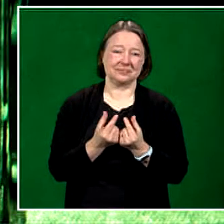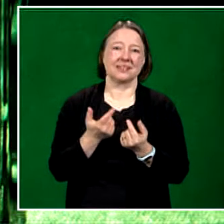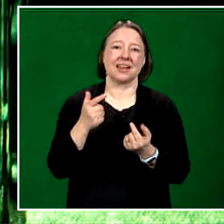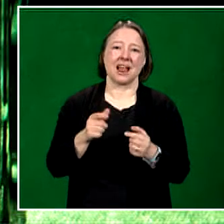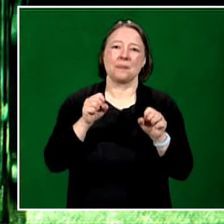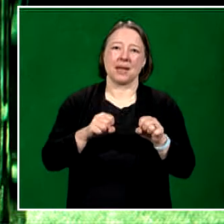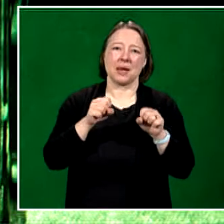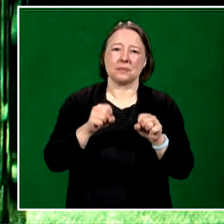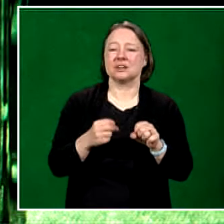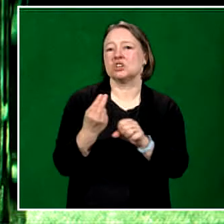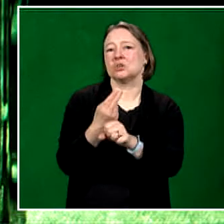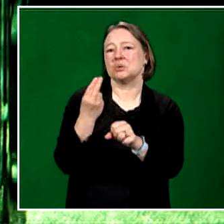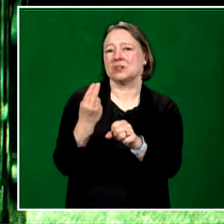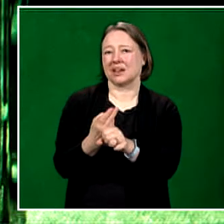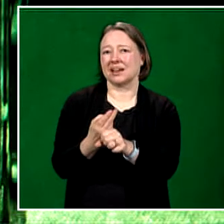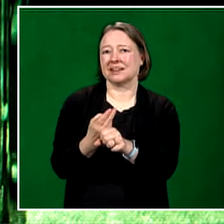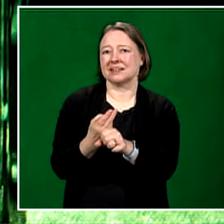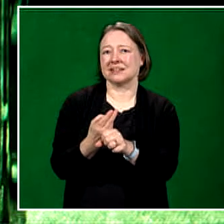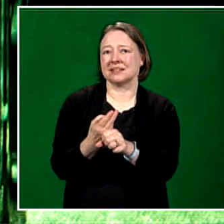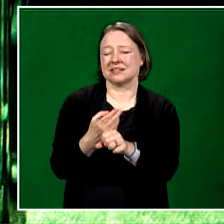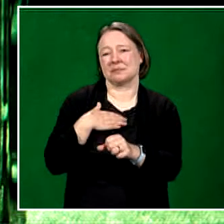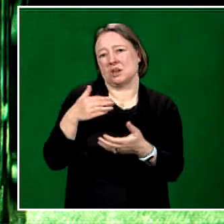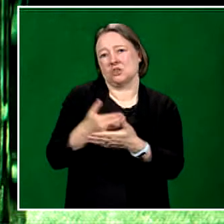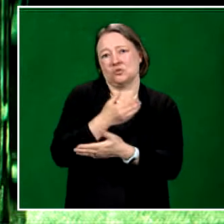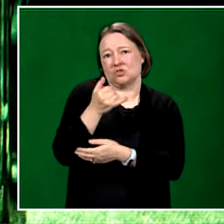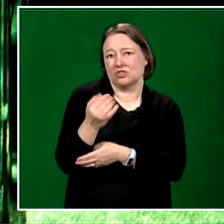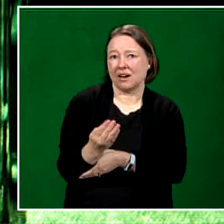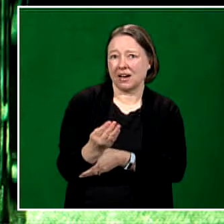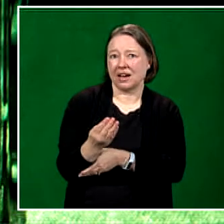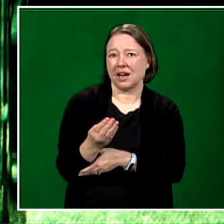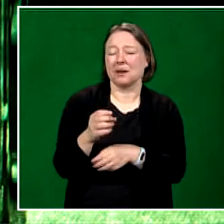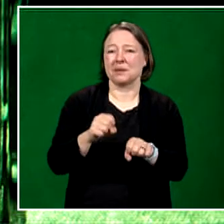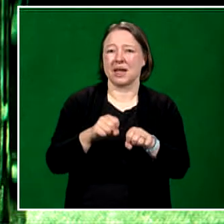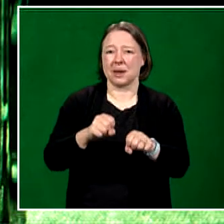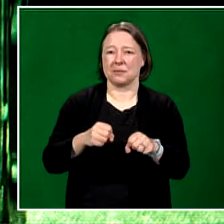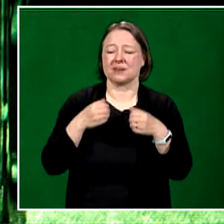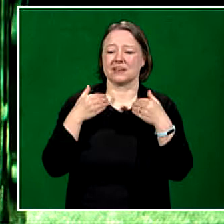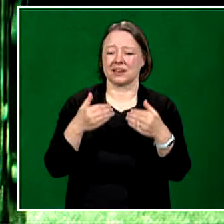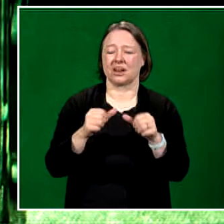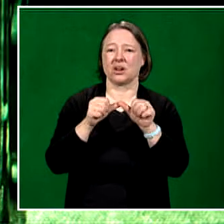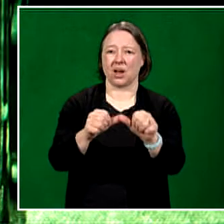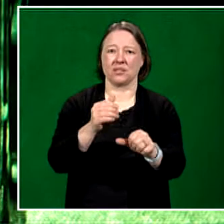I'll be able to kind of utilize my new job and to be able to carry it out that way.